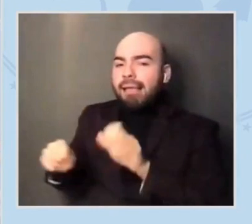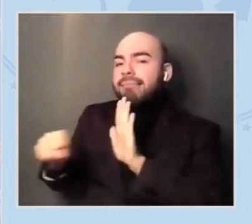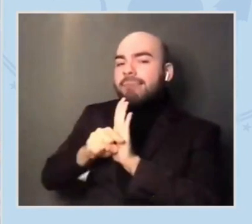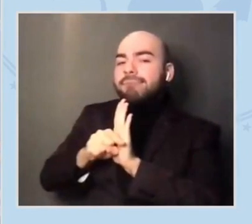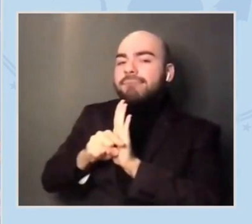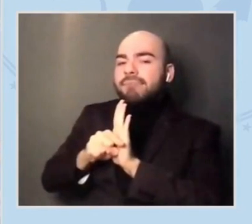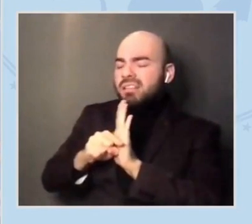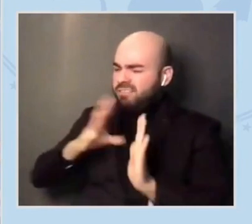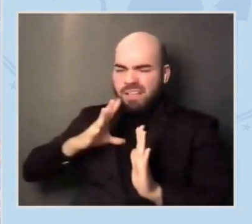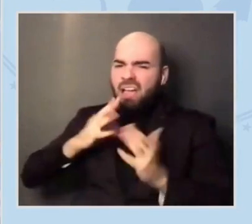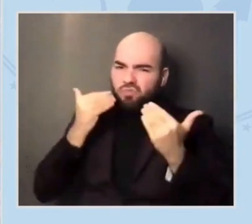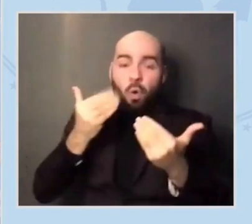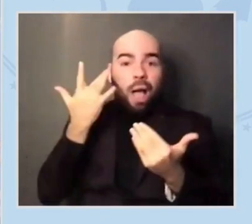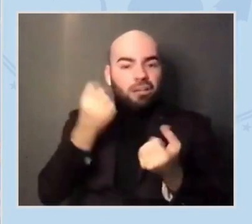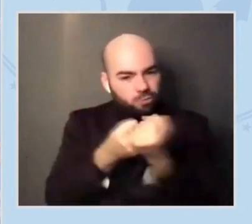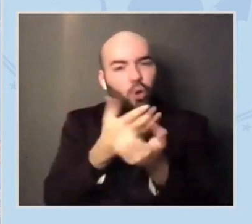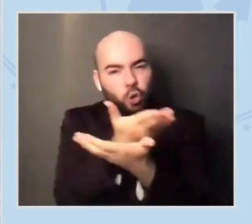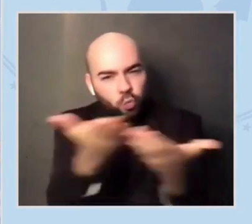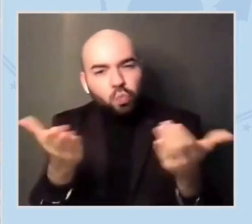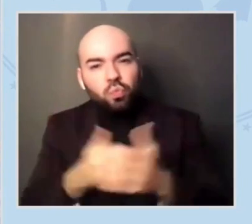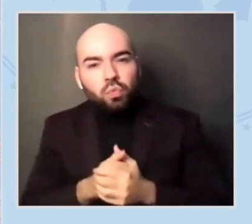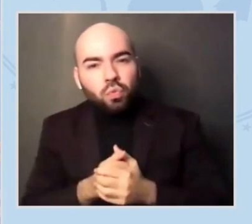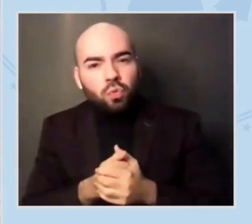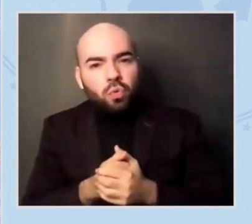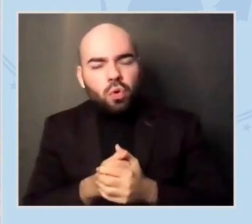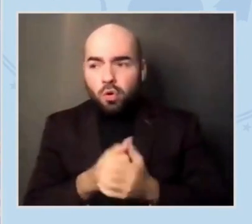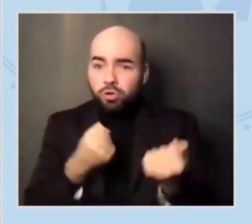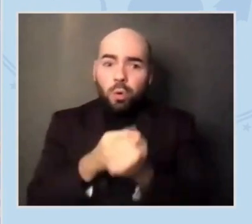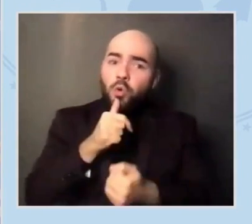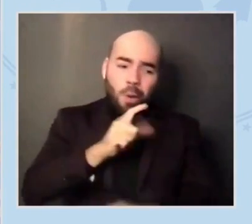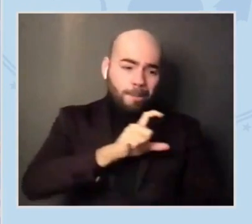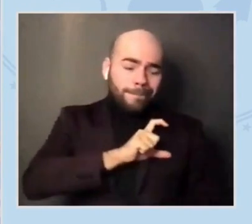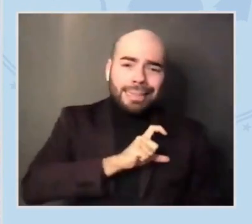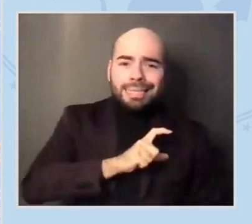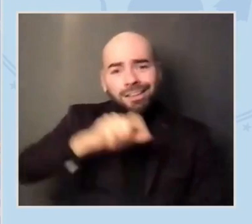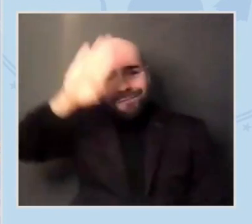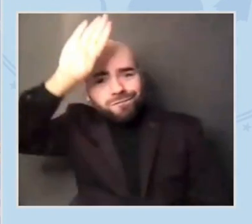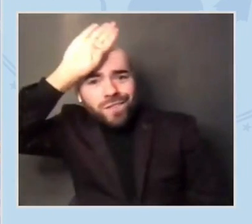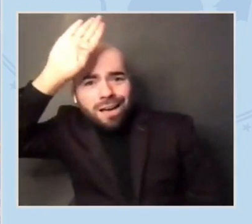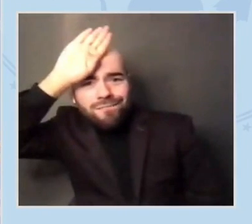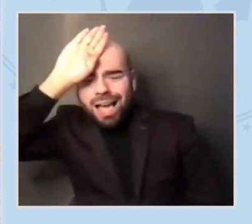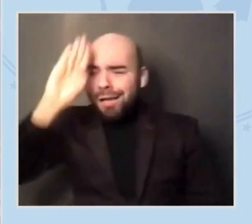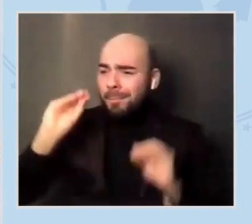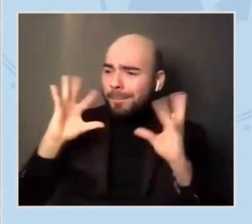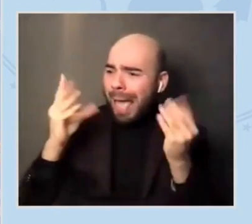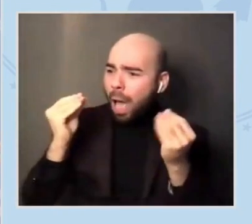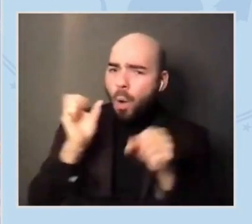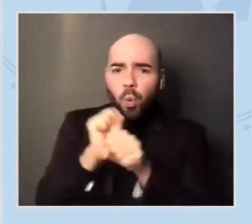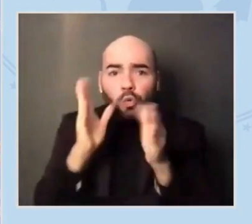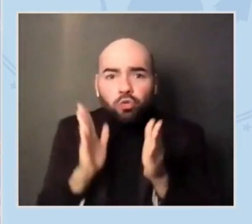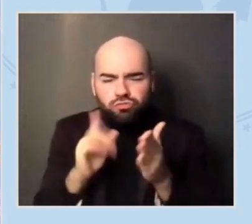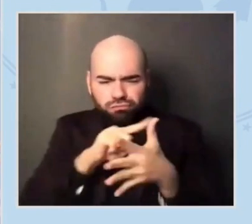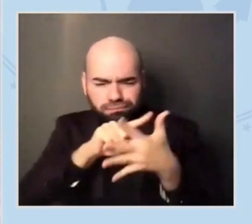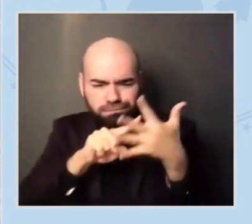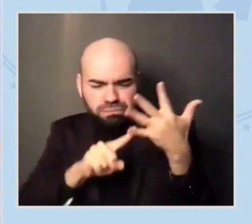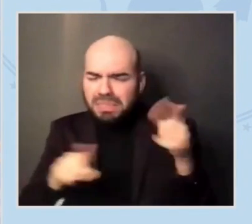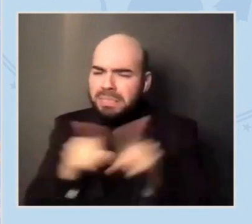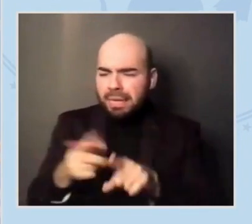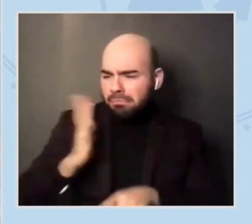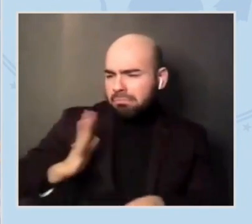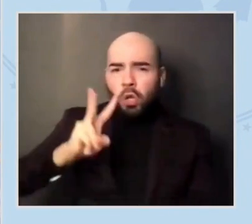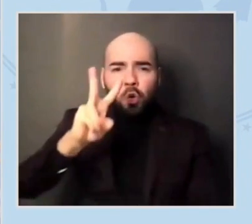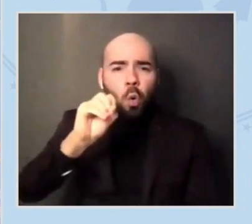officers, firefighters, educators, as we did in the Recovery Act of 2009. And right now, the full Congress should